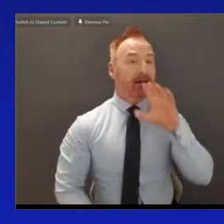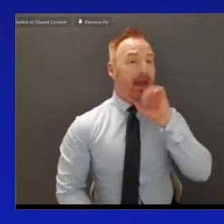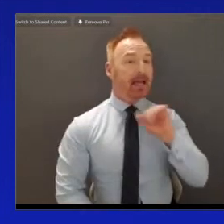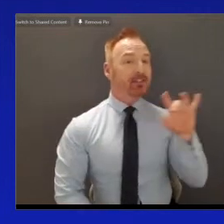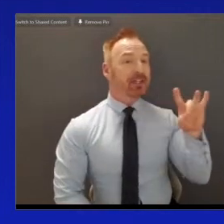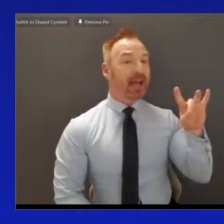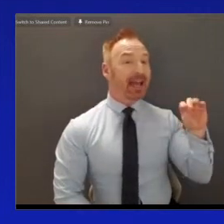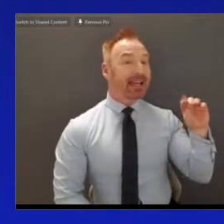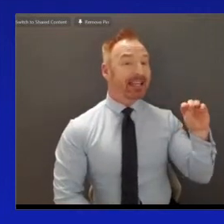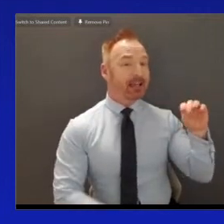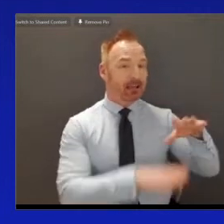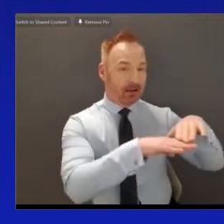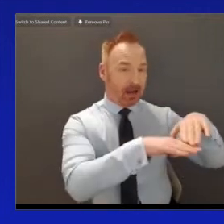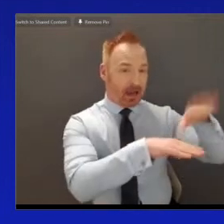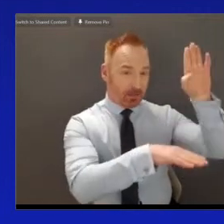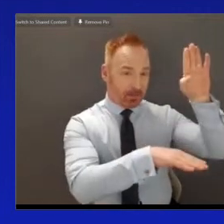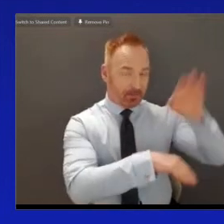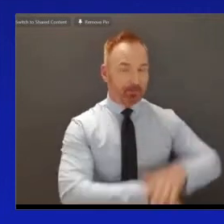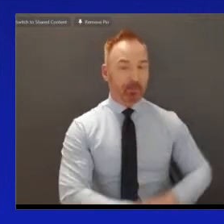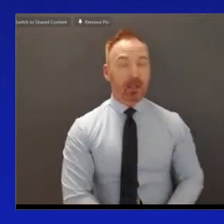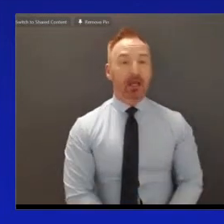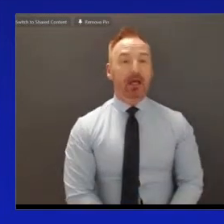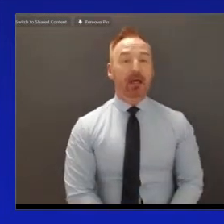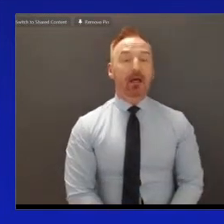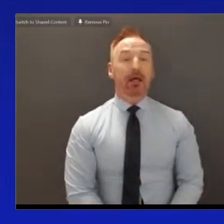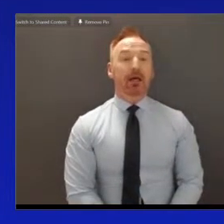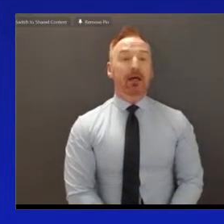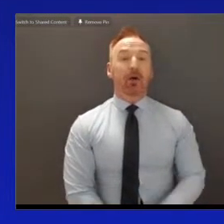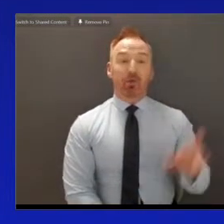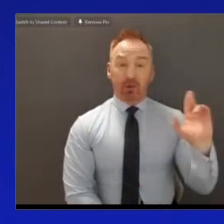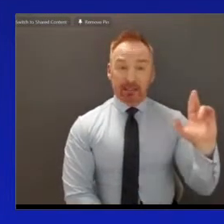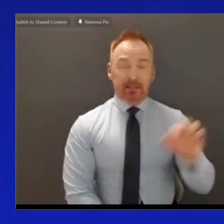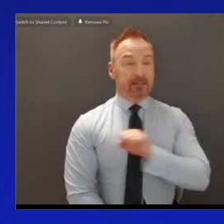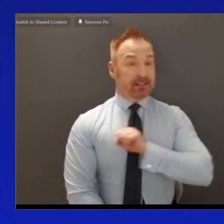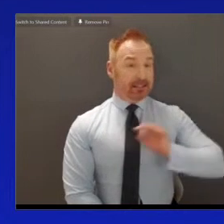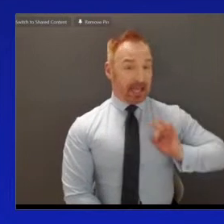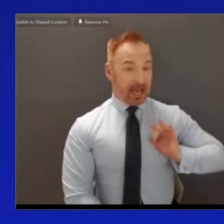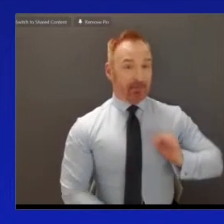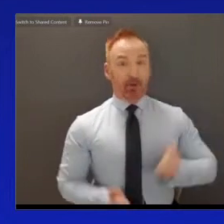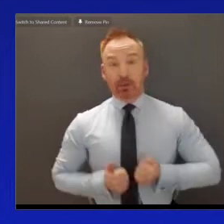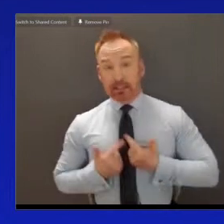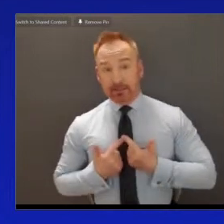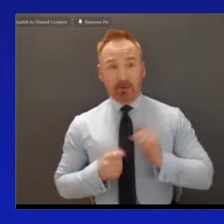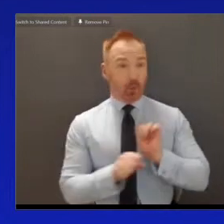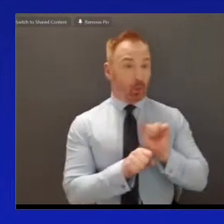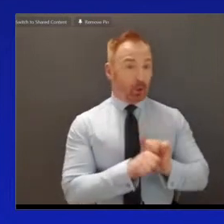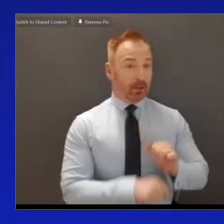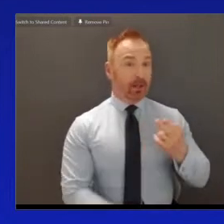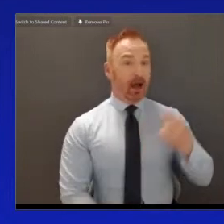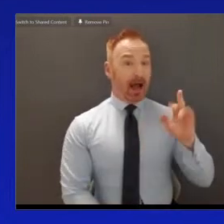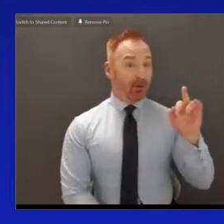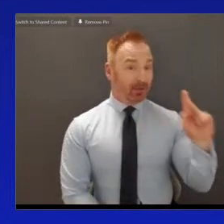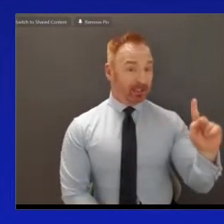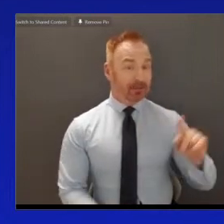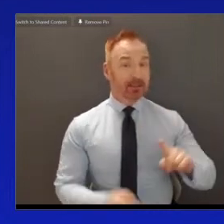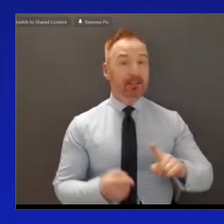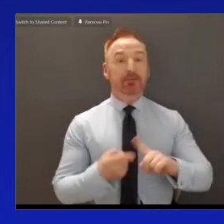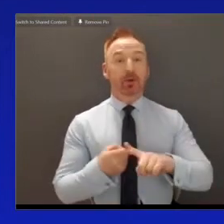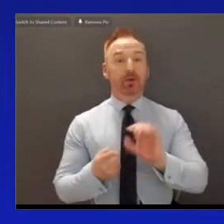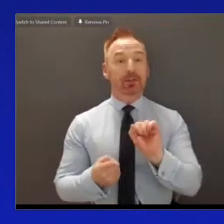older, residents and staff who live and work in high-risk congregate settings, such as shelters and community